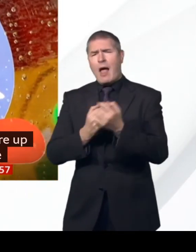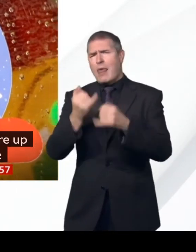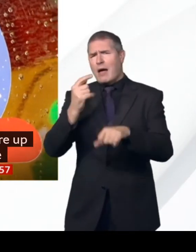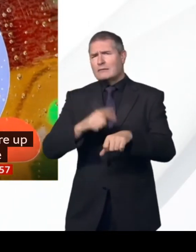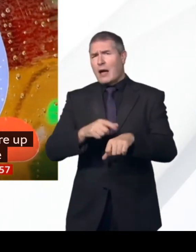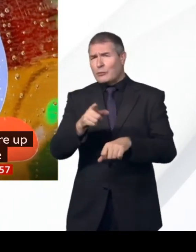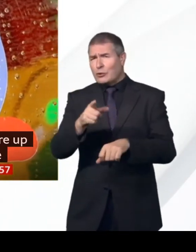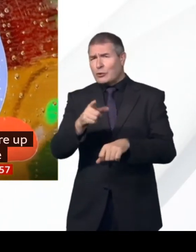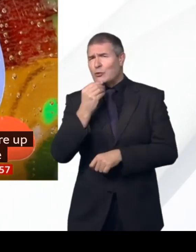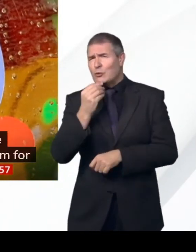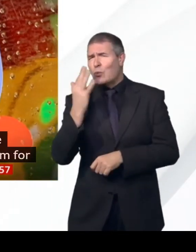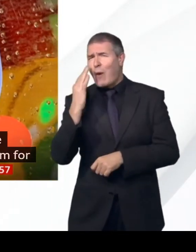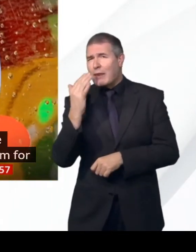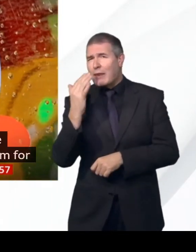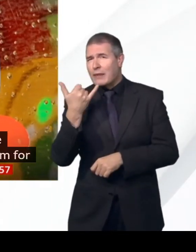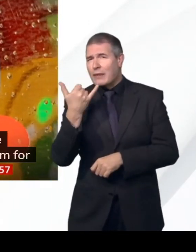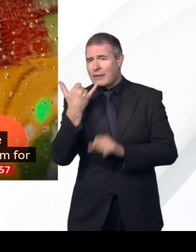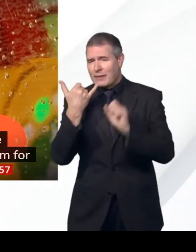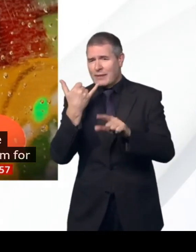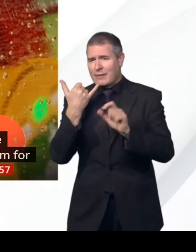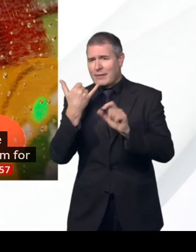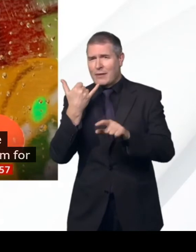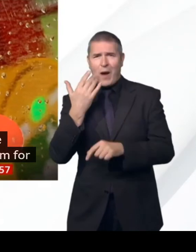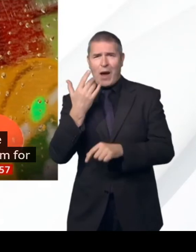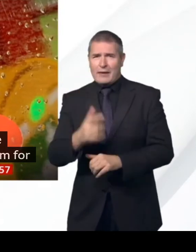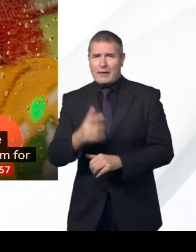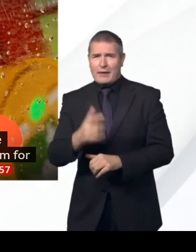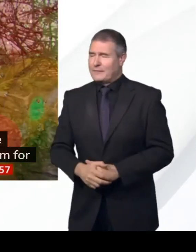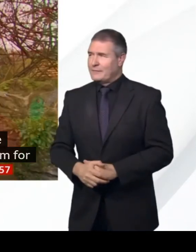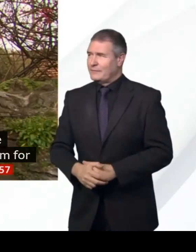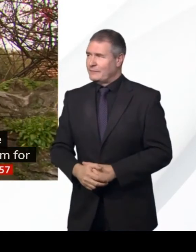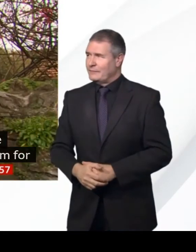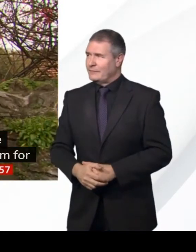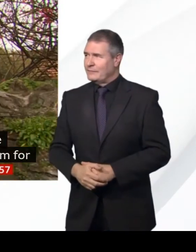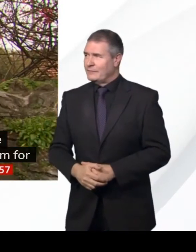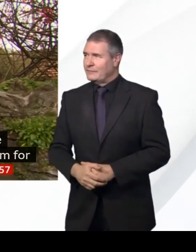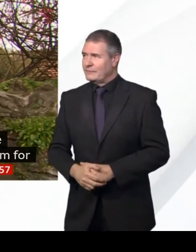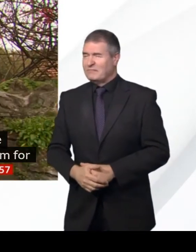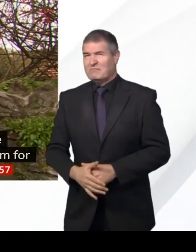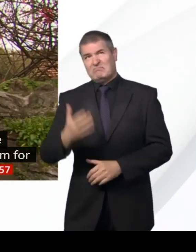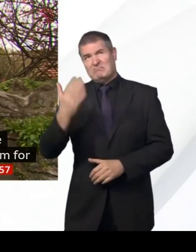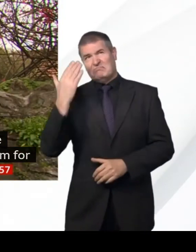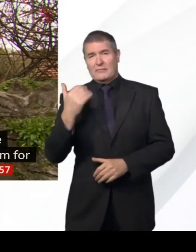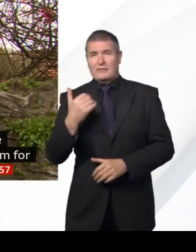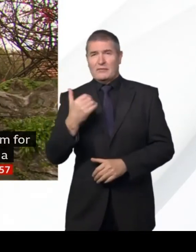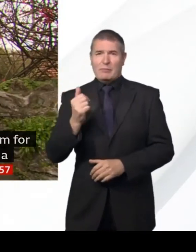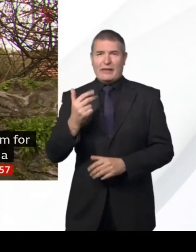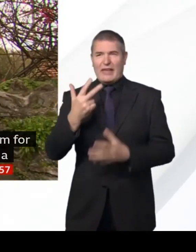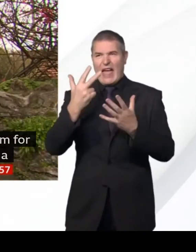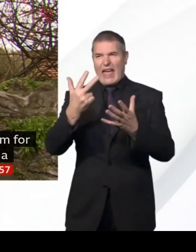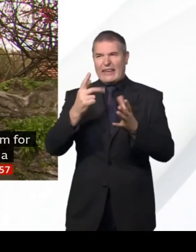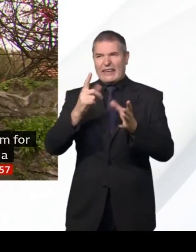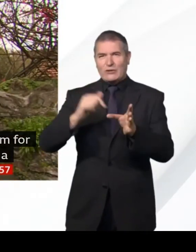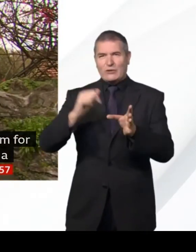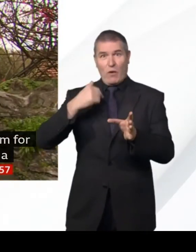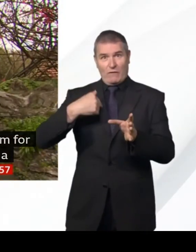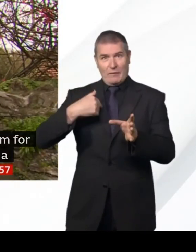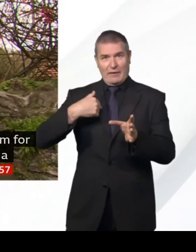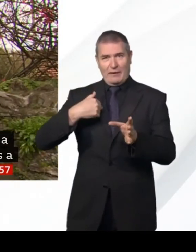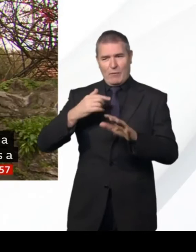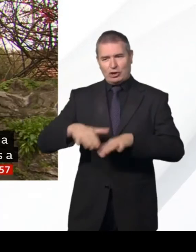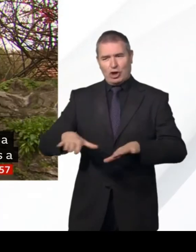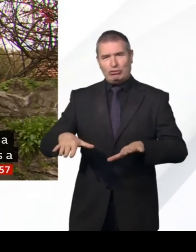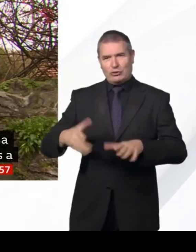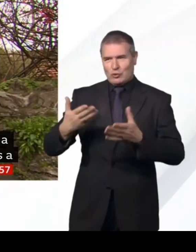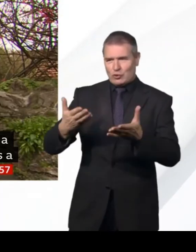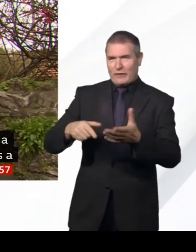used a phone box to make a phone call? I think probably about 8 years ago, when I was trying to show our children that how